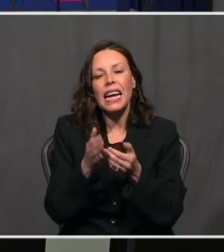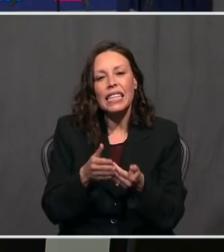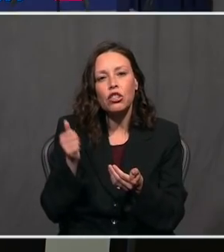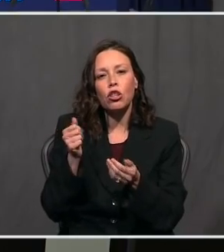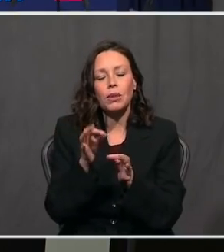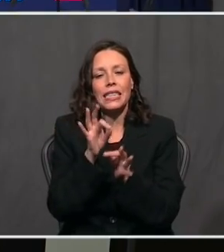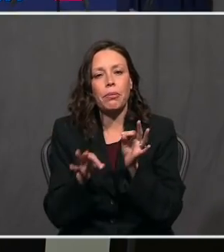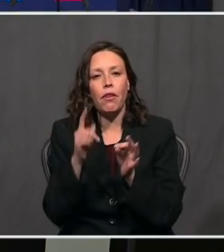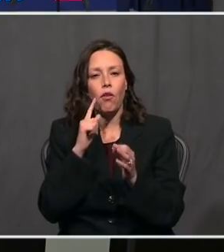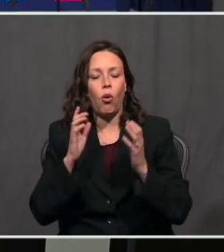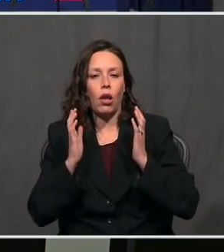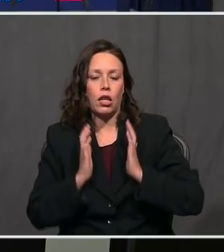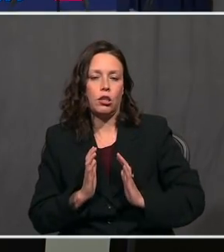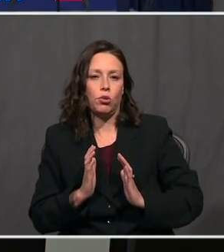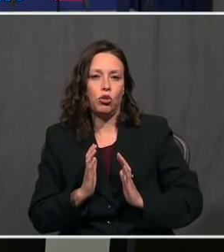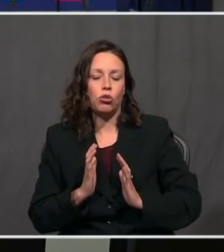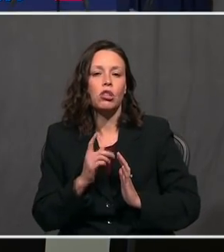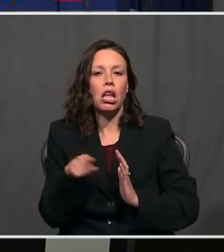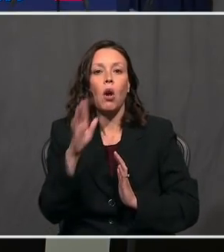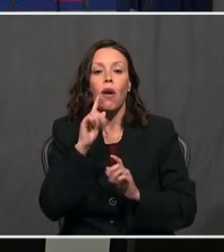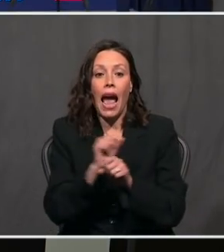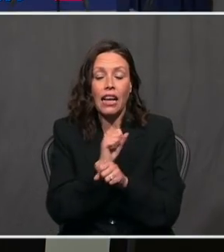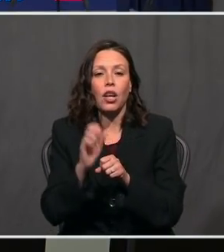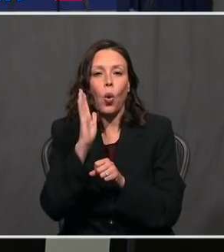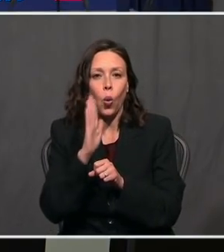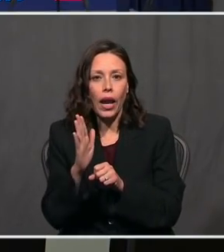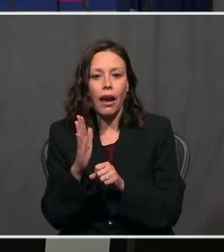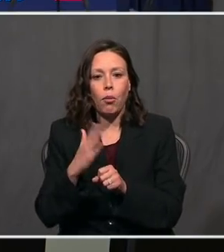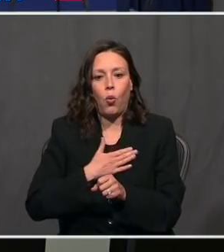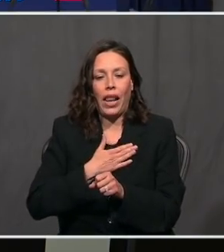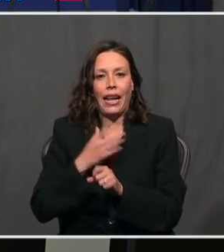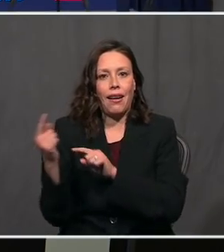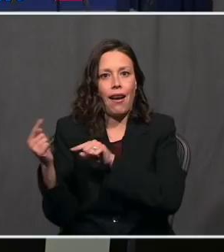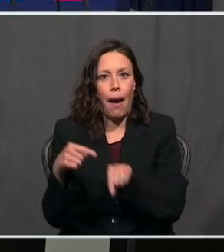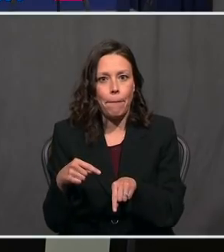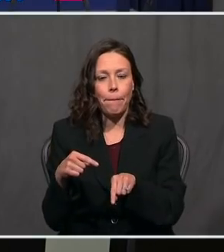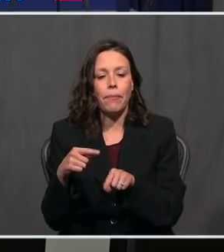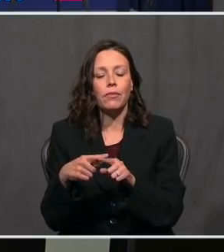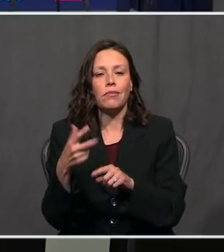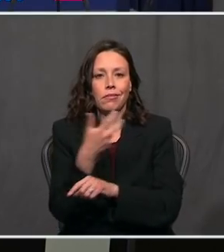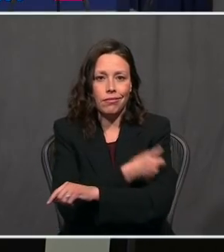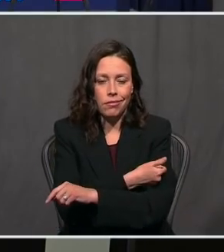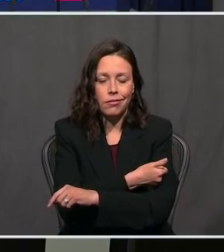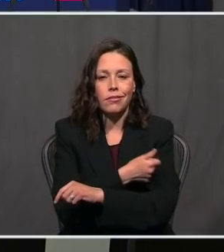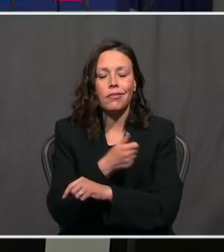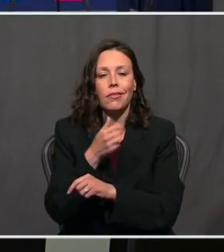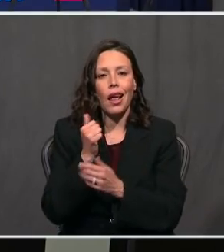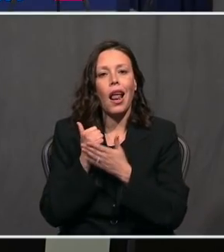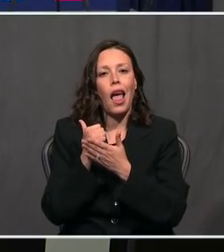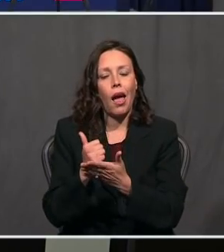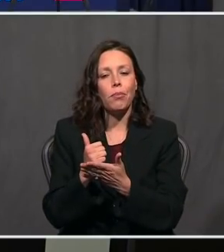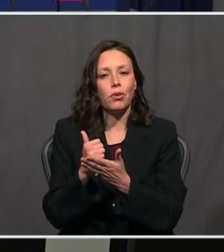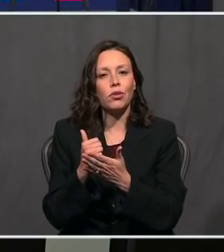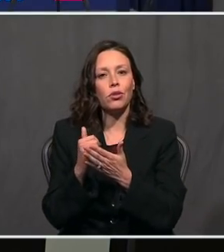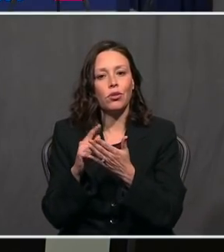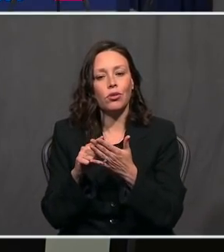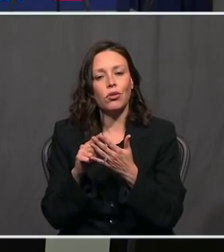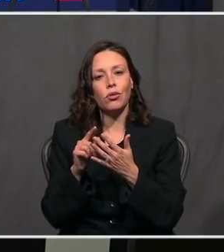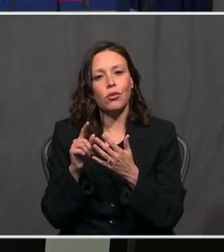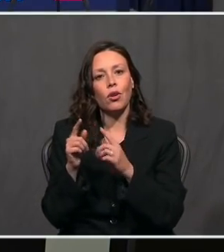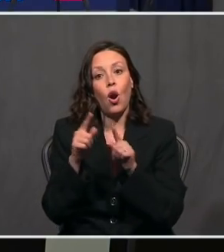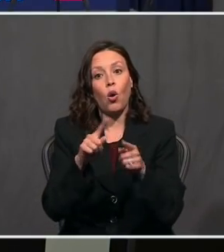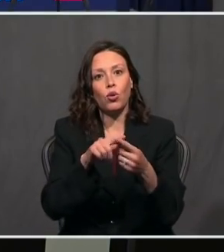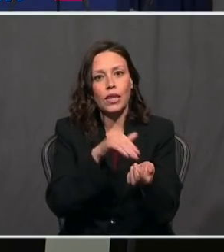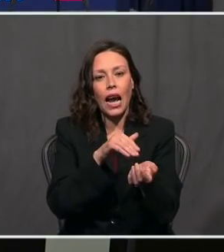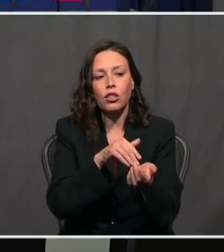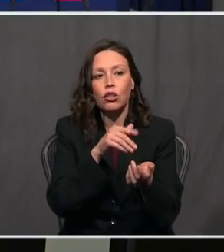and simpler for consumers that they will actually want to navigate to pharmacy to really help solve that and or help get into a primary care